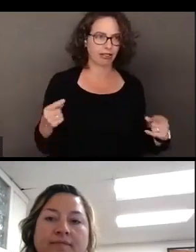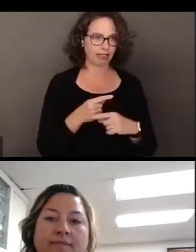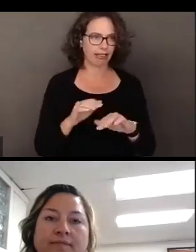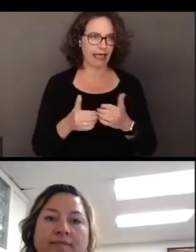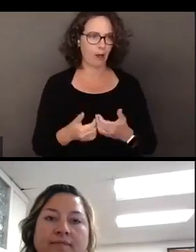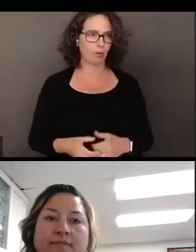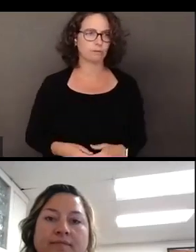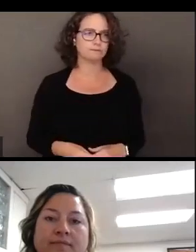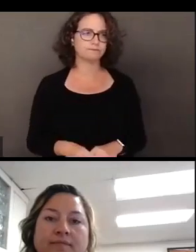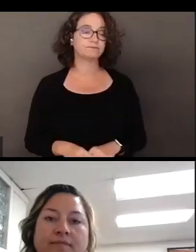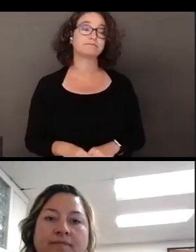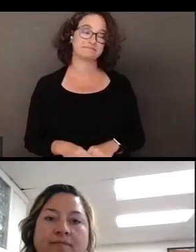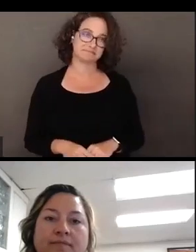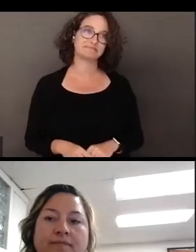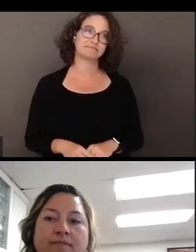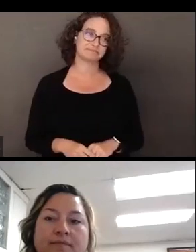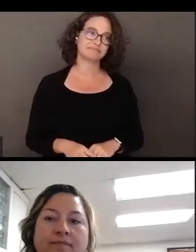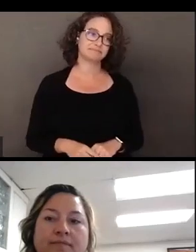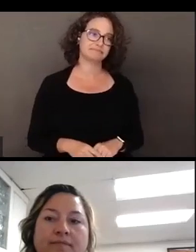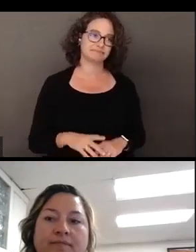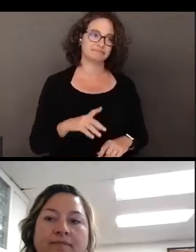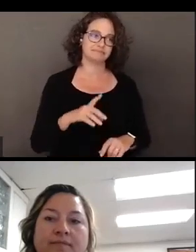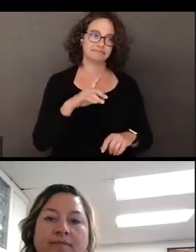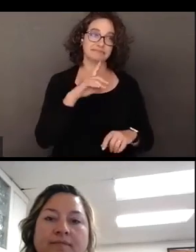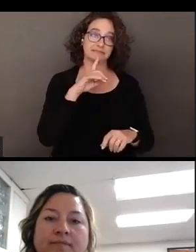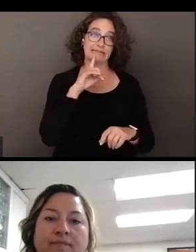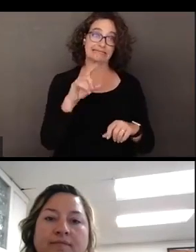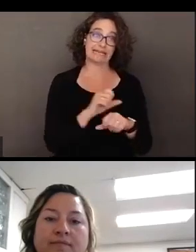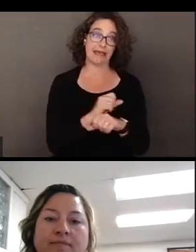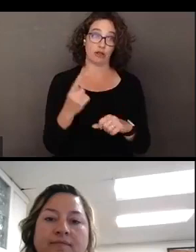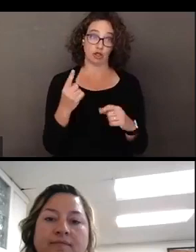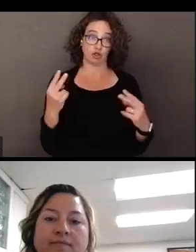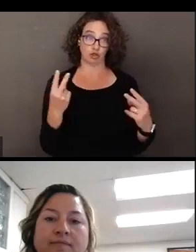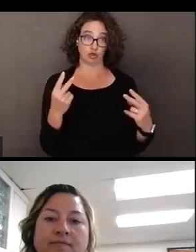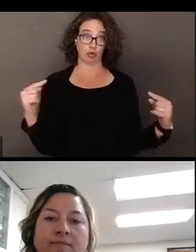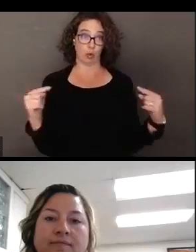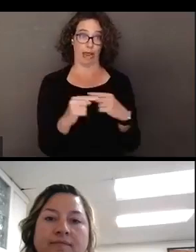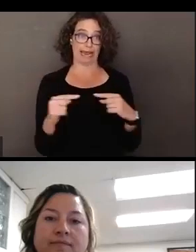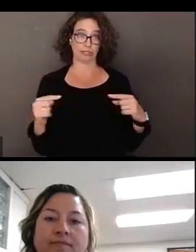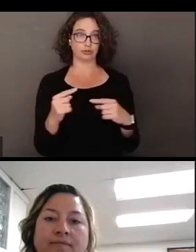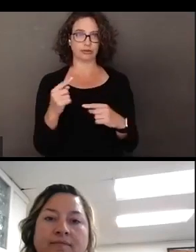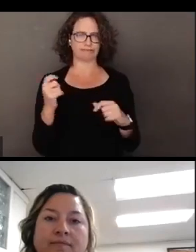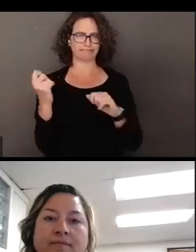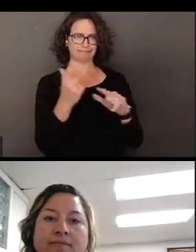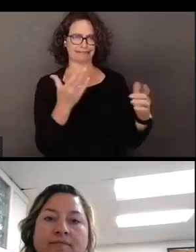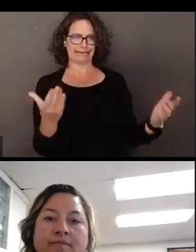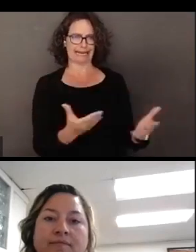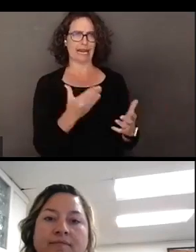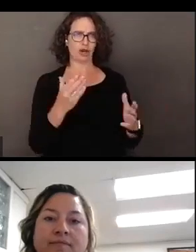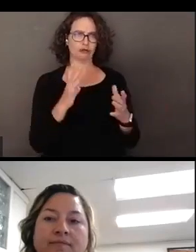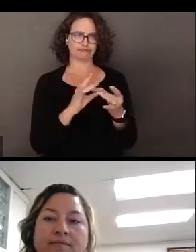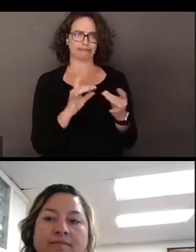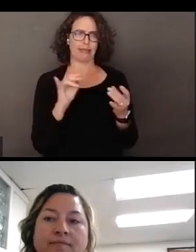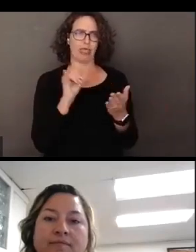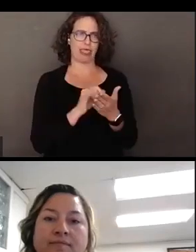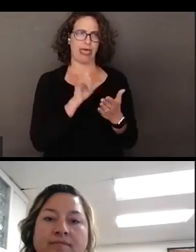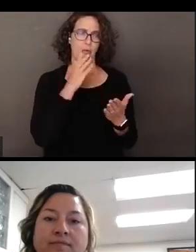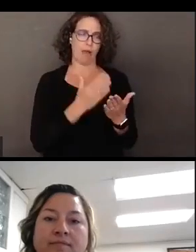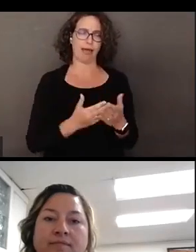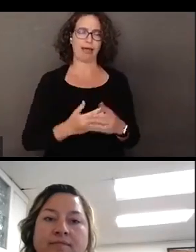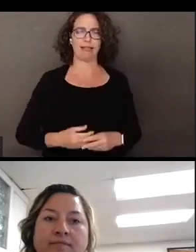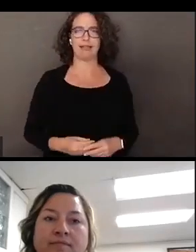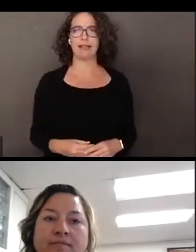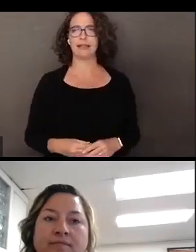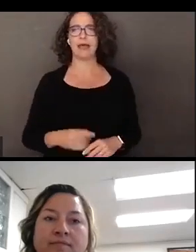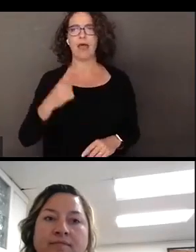Yeah, thank you, Olga. It is definitely a two-way street. And I think both Clinton and Mariel alluded to that pretty well in their discussions.